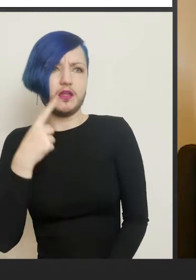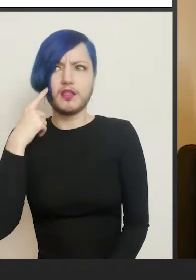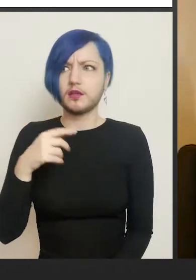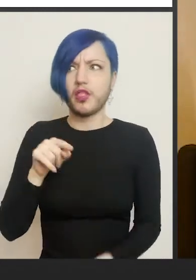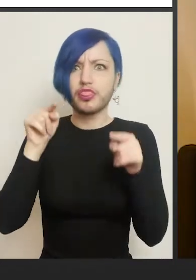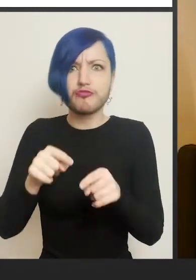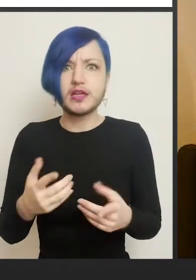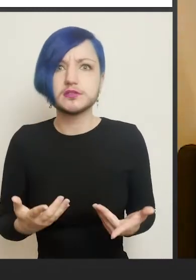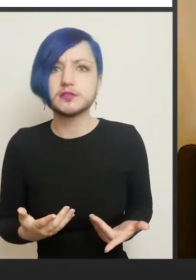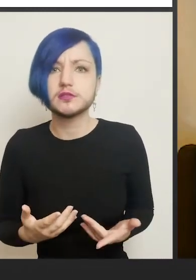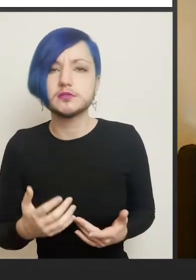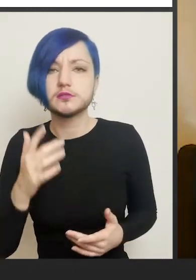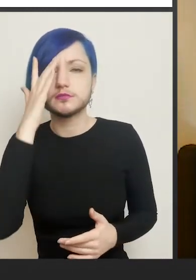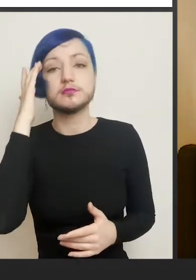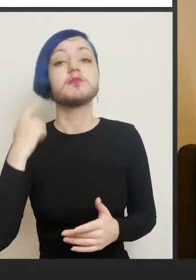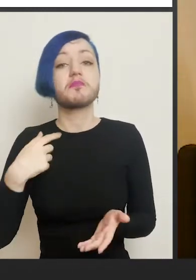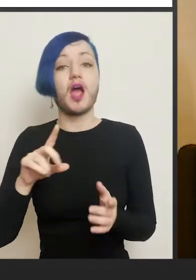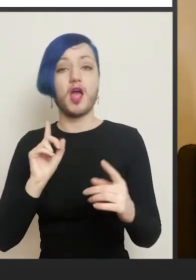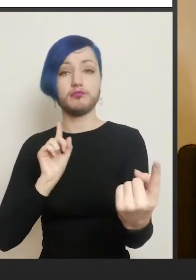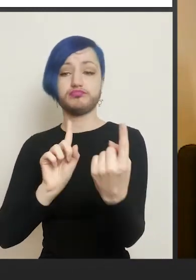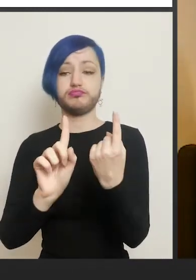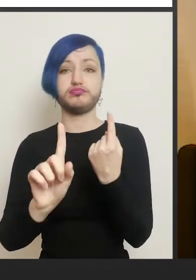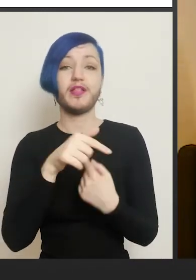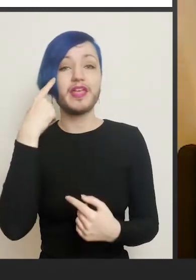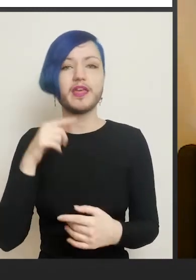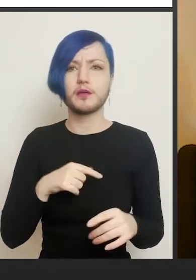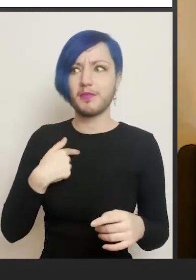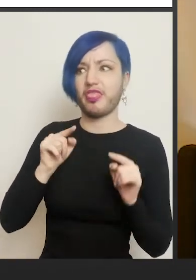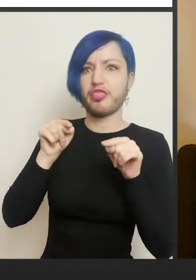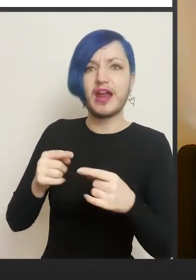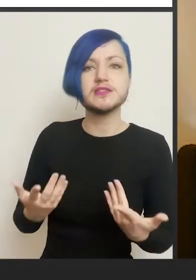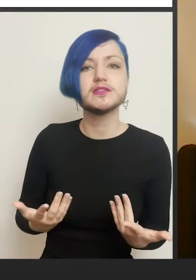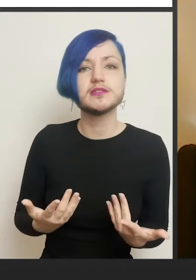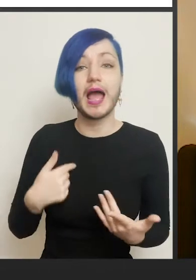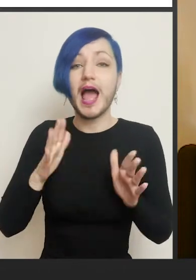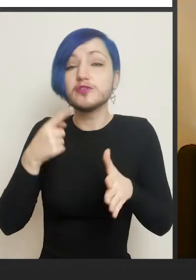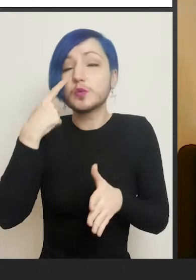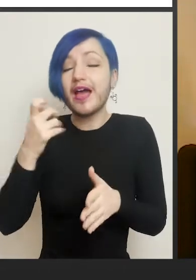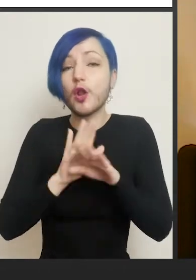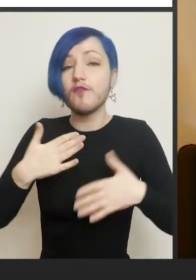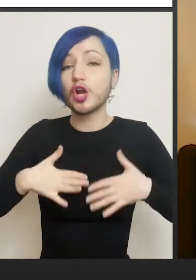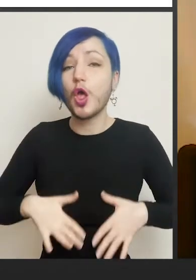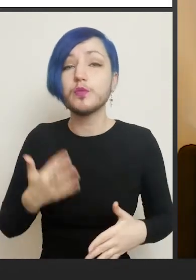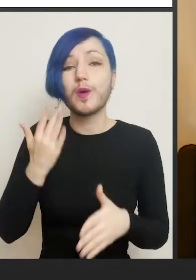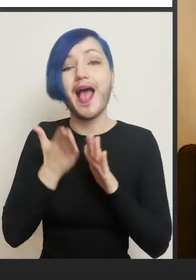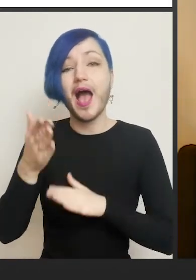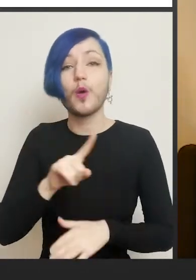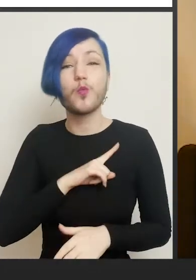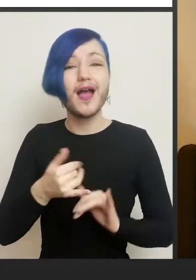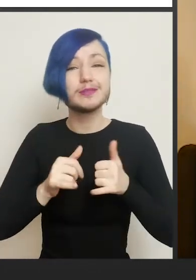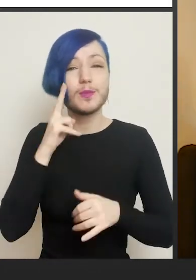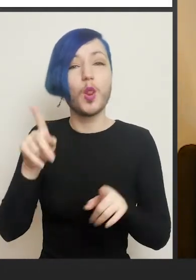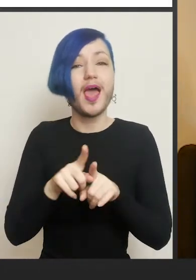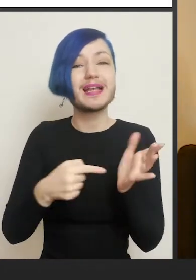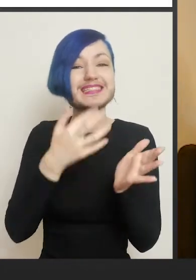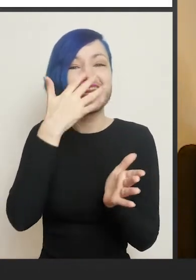this a threat? When passing me on the street, I have to be careful about how I dress when I'm out, because I kind of look a